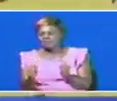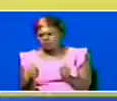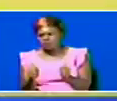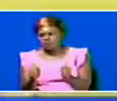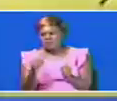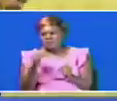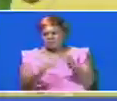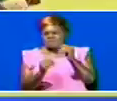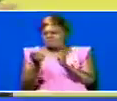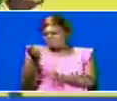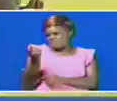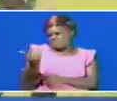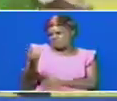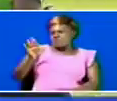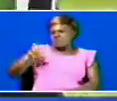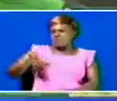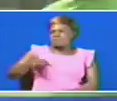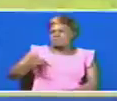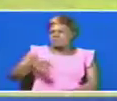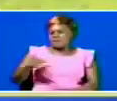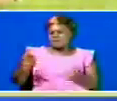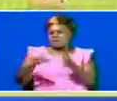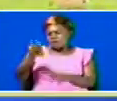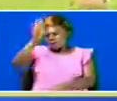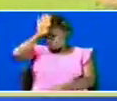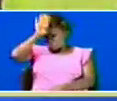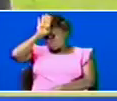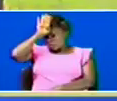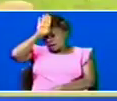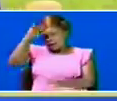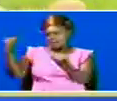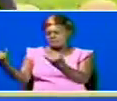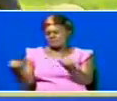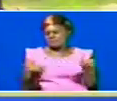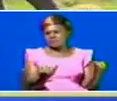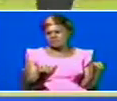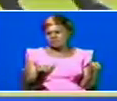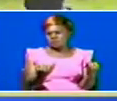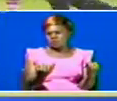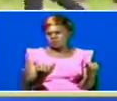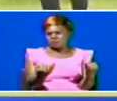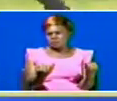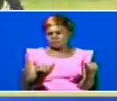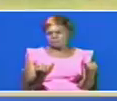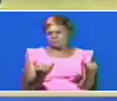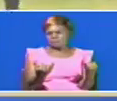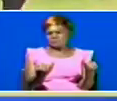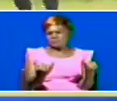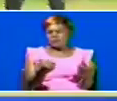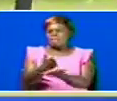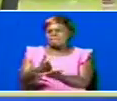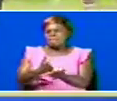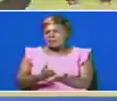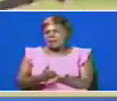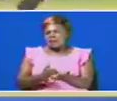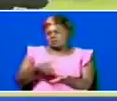With a limited number of women rugby tournaments, the Dubai Women Invitational Tournament and the Hong Kong Sevens Tournament form part of